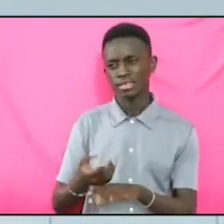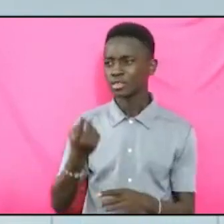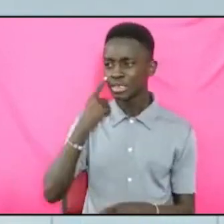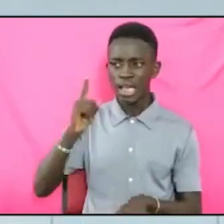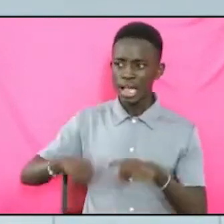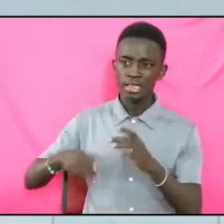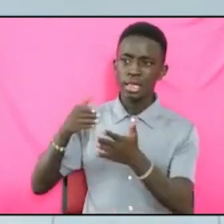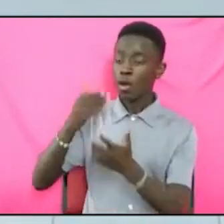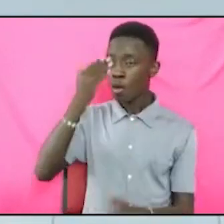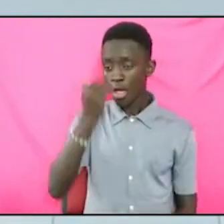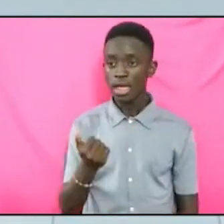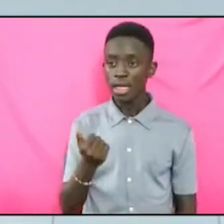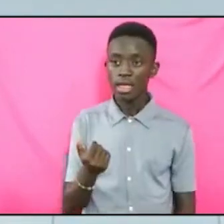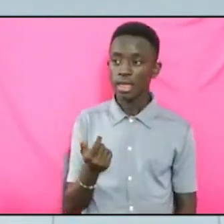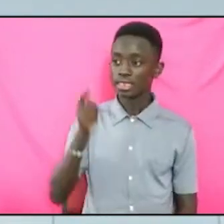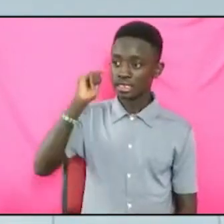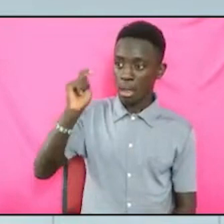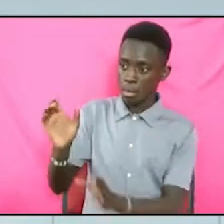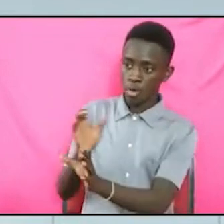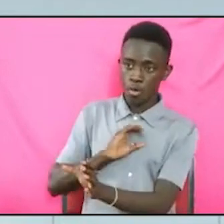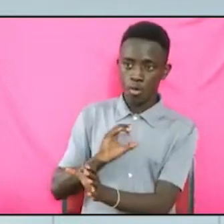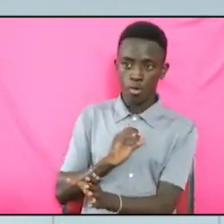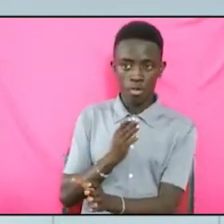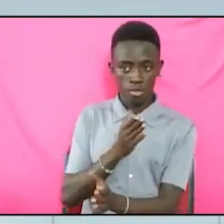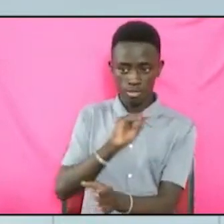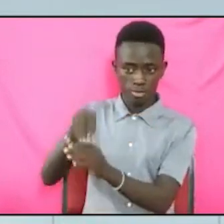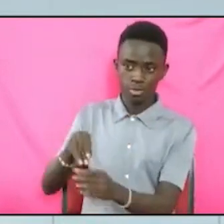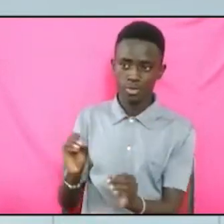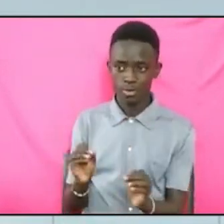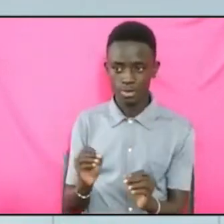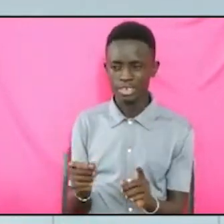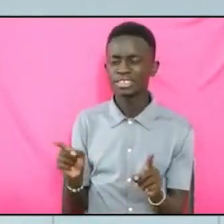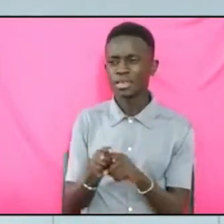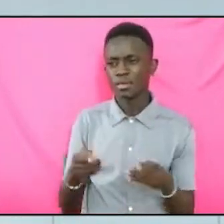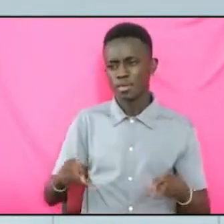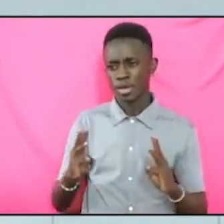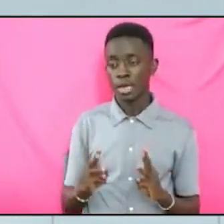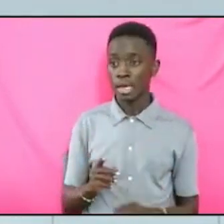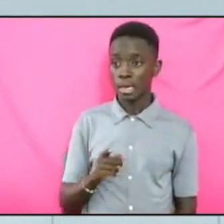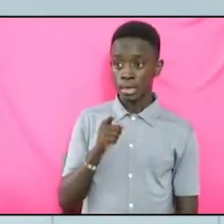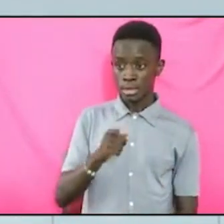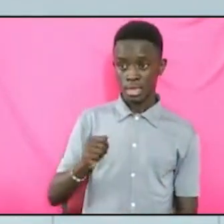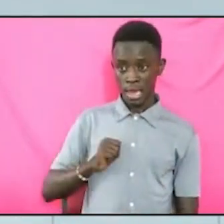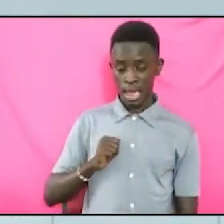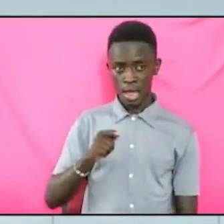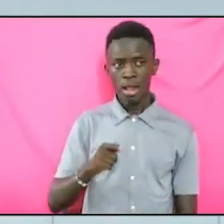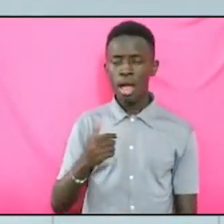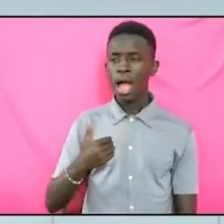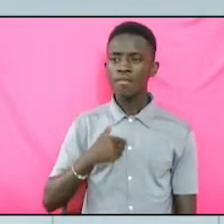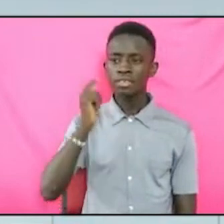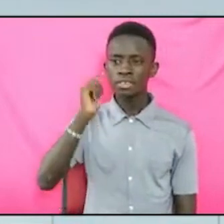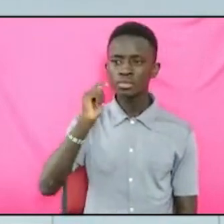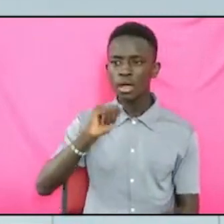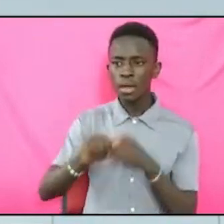you are not me. It's difficult to dispute. This girl had a testimony of what God had done, and